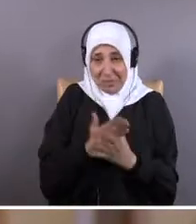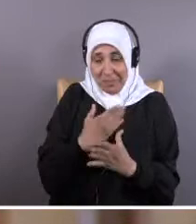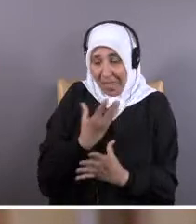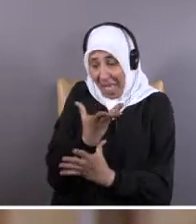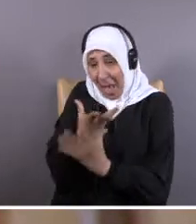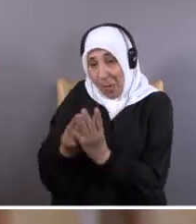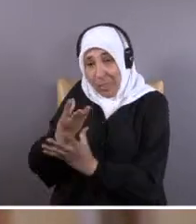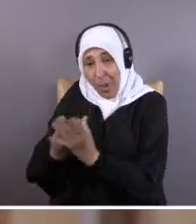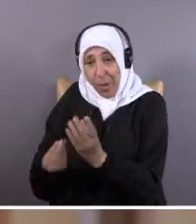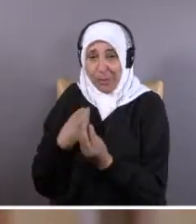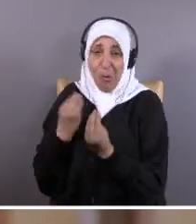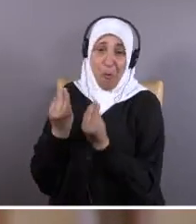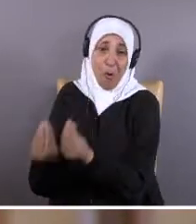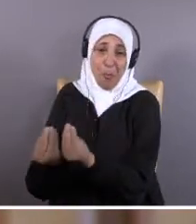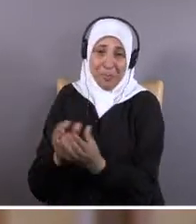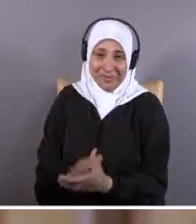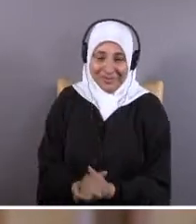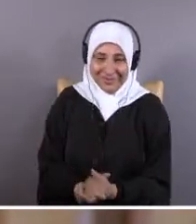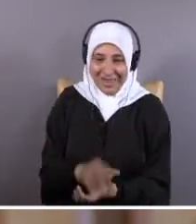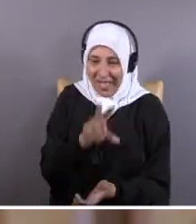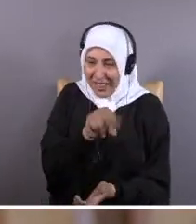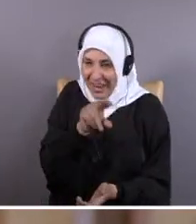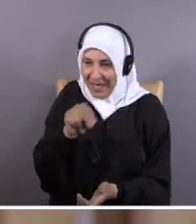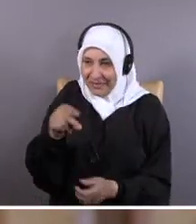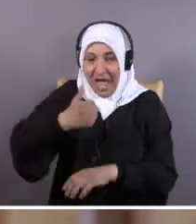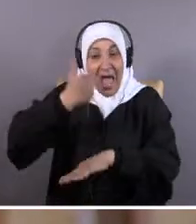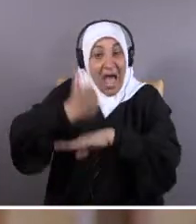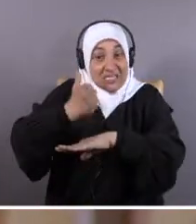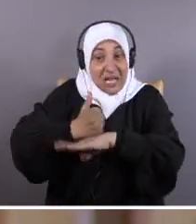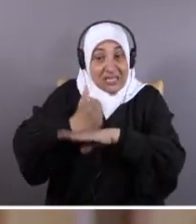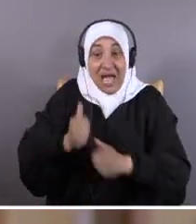They are the center of my life.